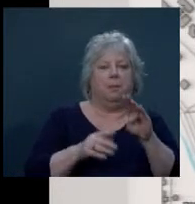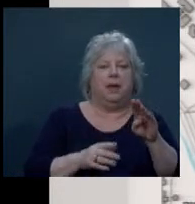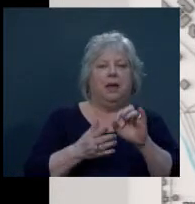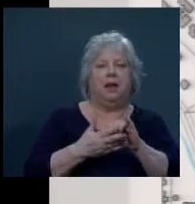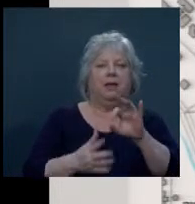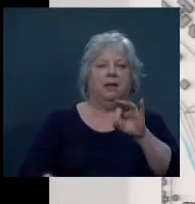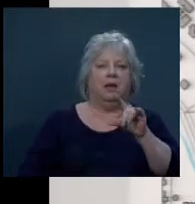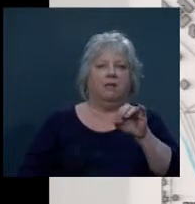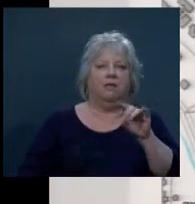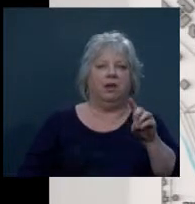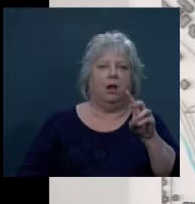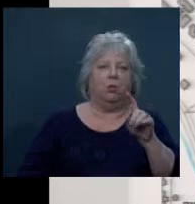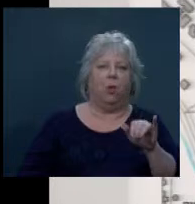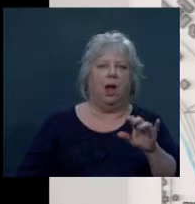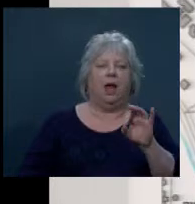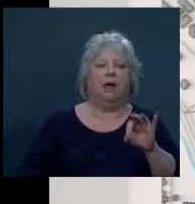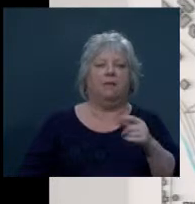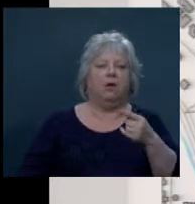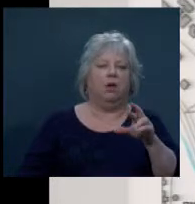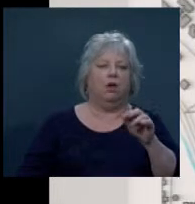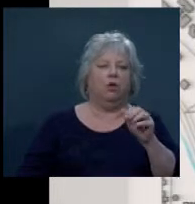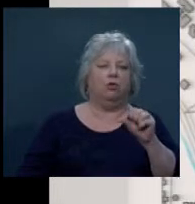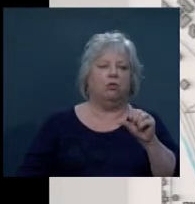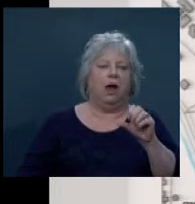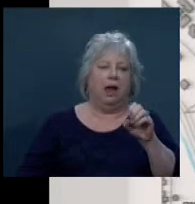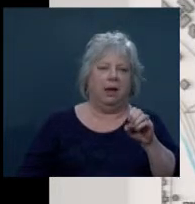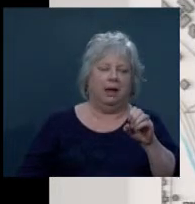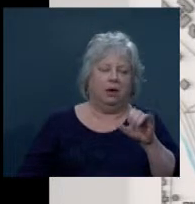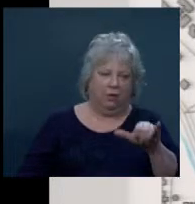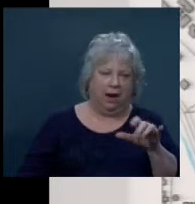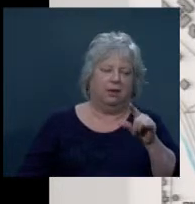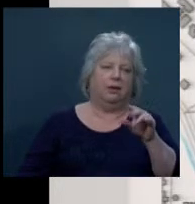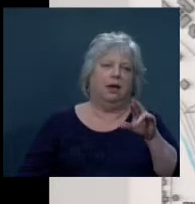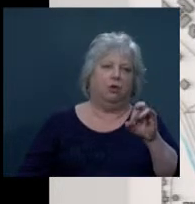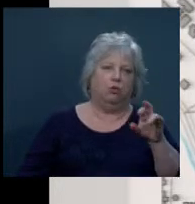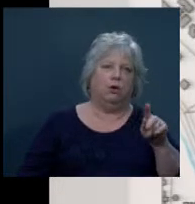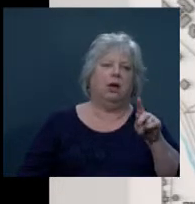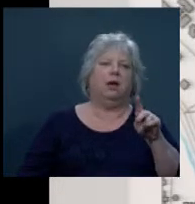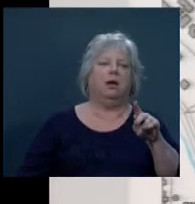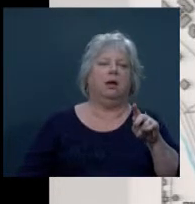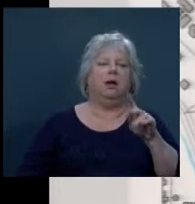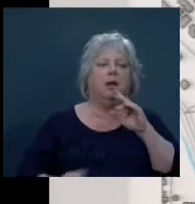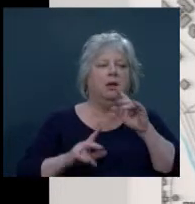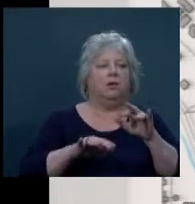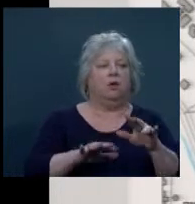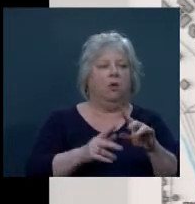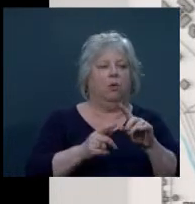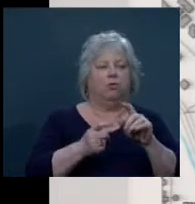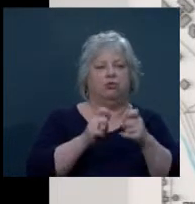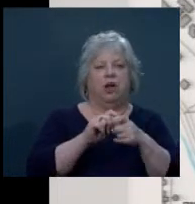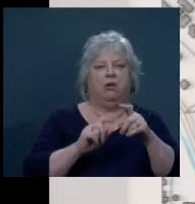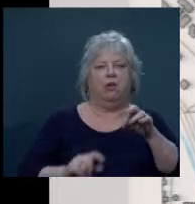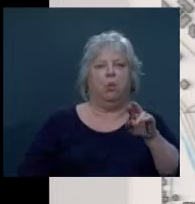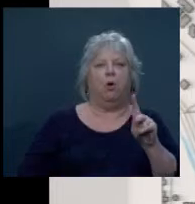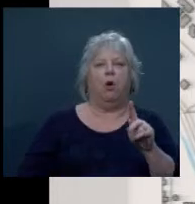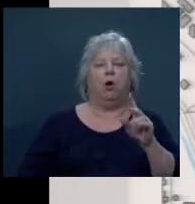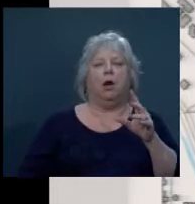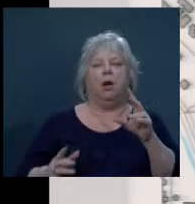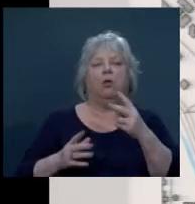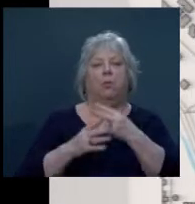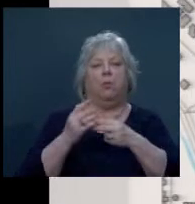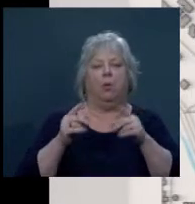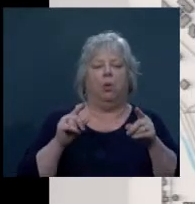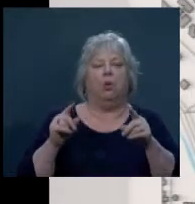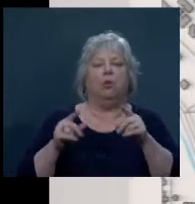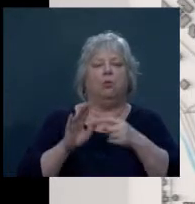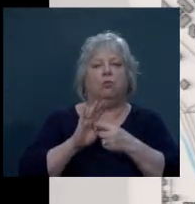floodway of Grassy Flat Creek and the POA Park for the neighborhood there. So recognize those as both park open space